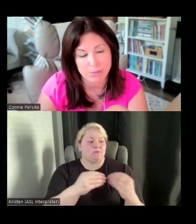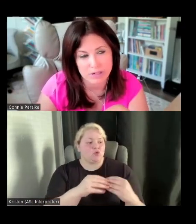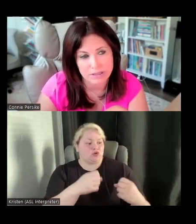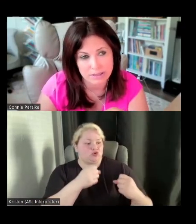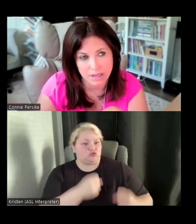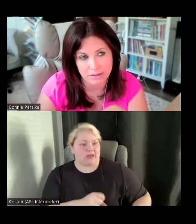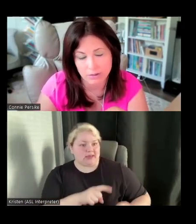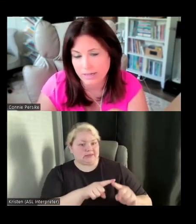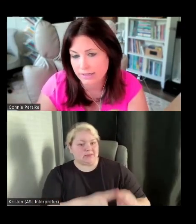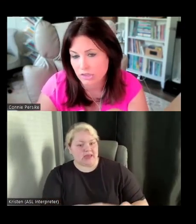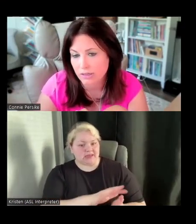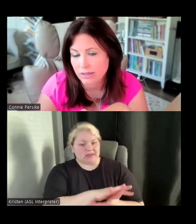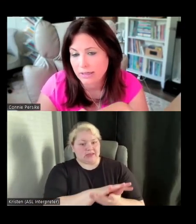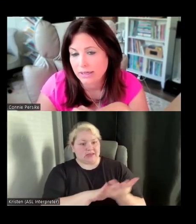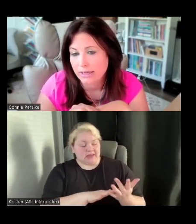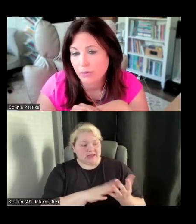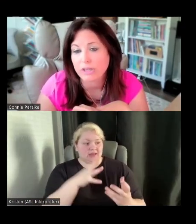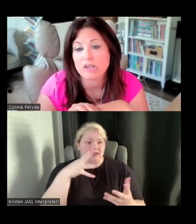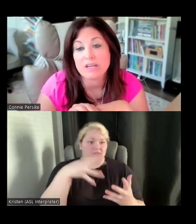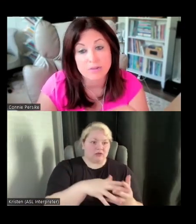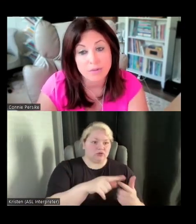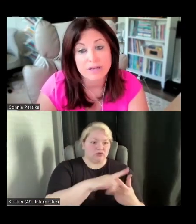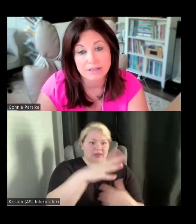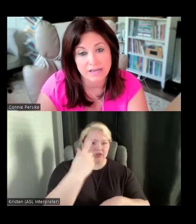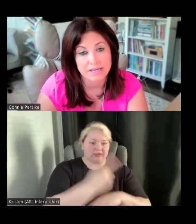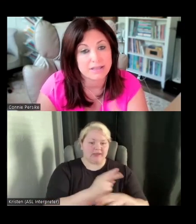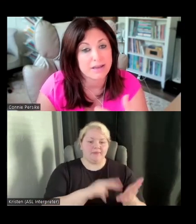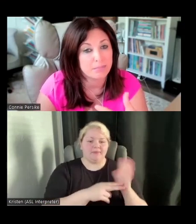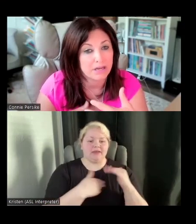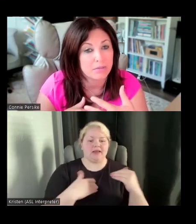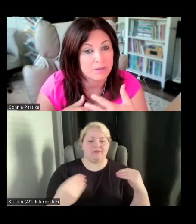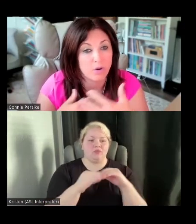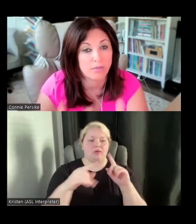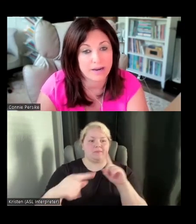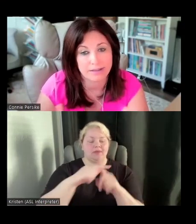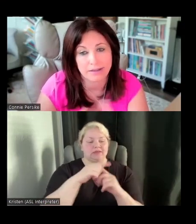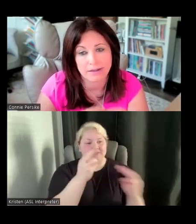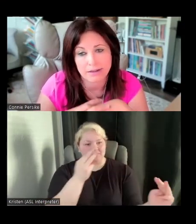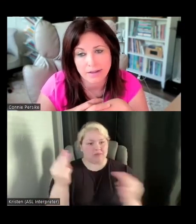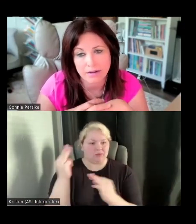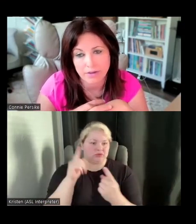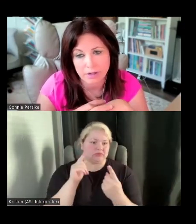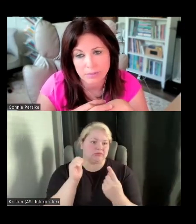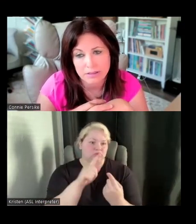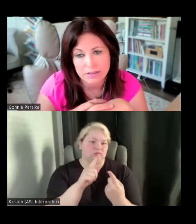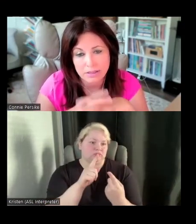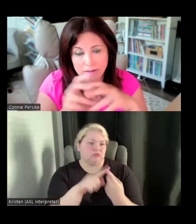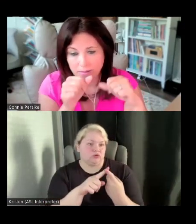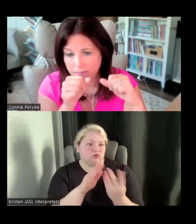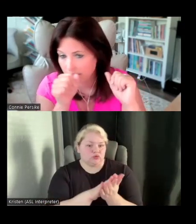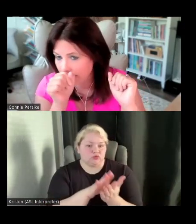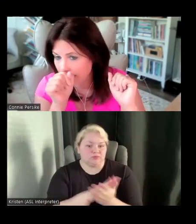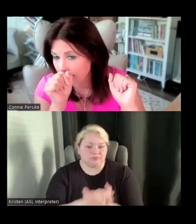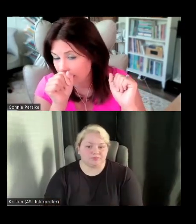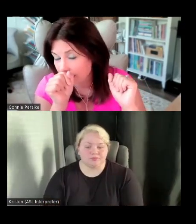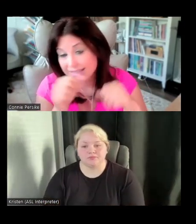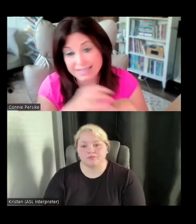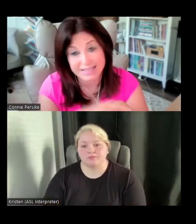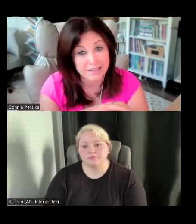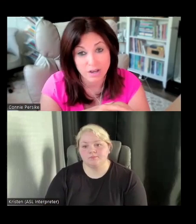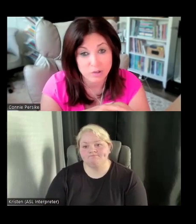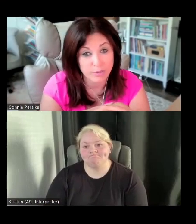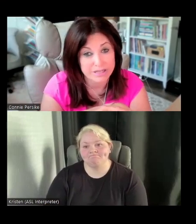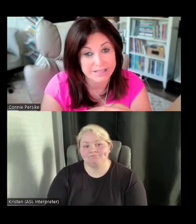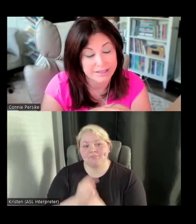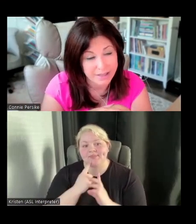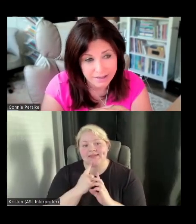positive memories to that location, which is going to lead to them becoming more regulated in that environment.